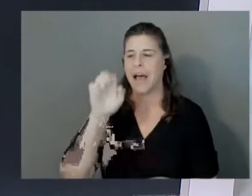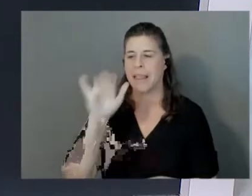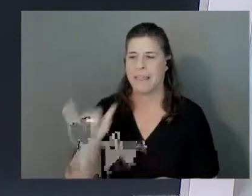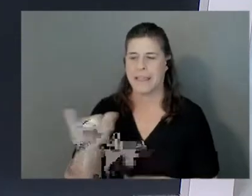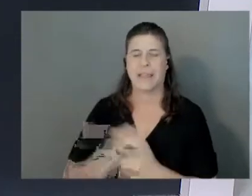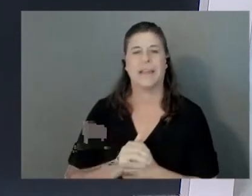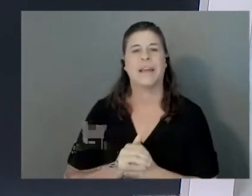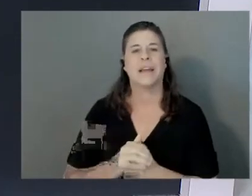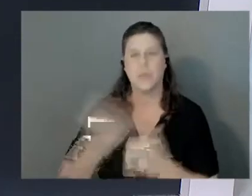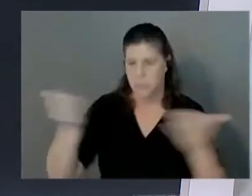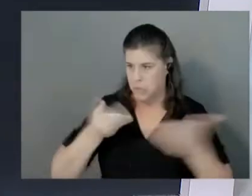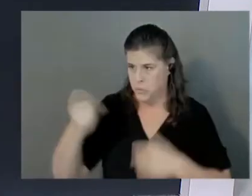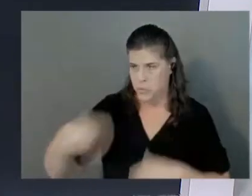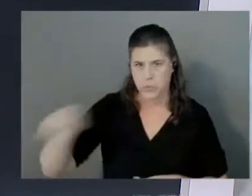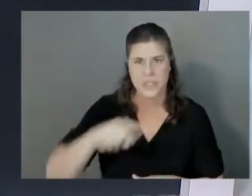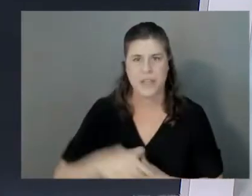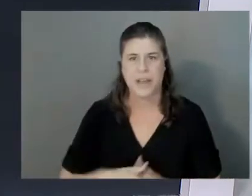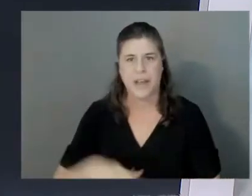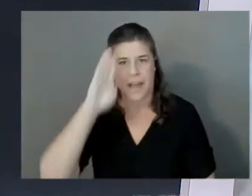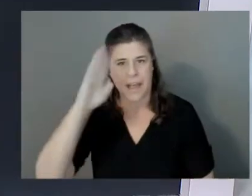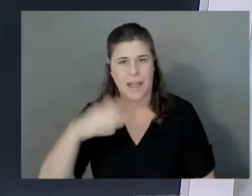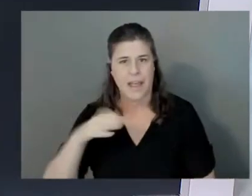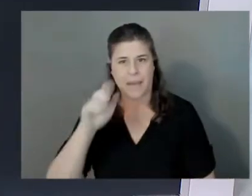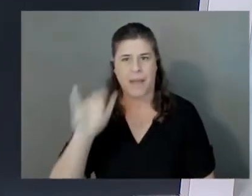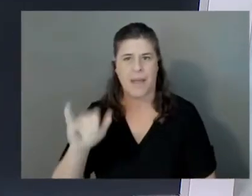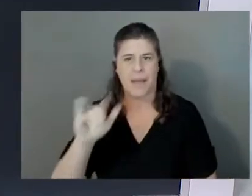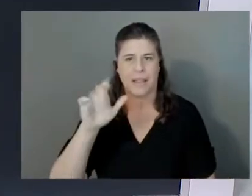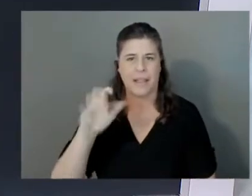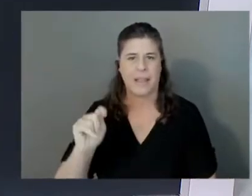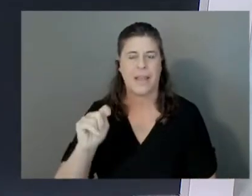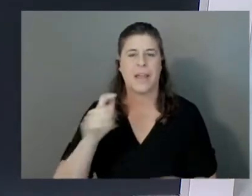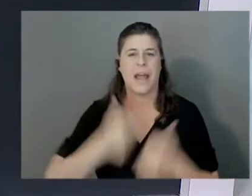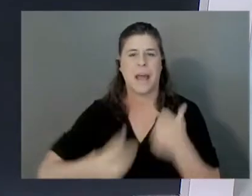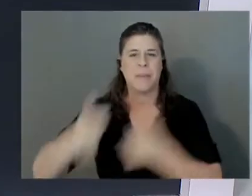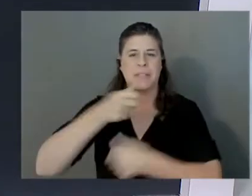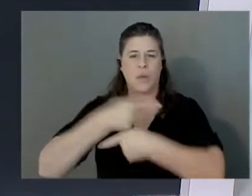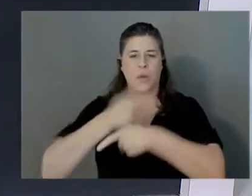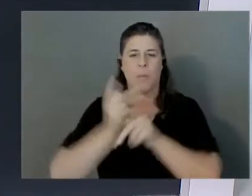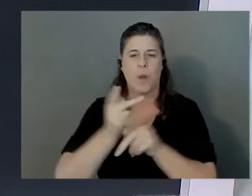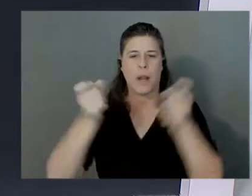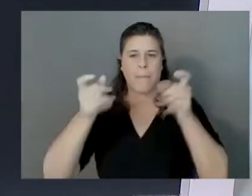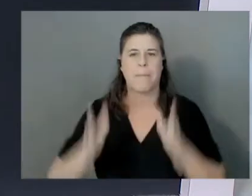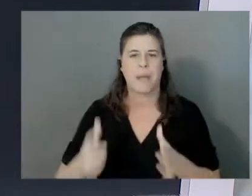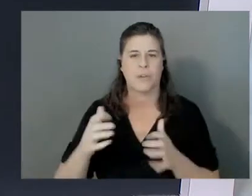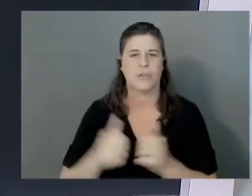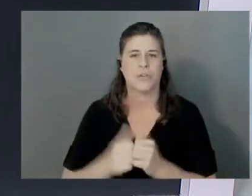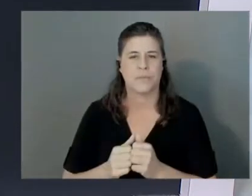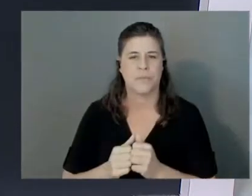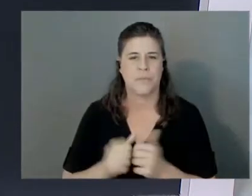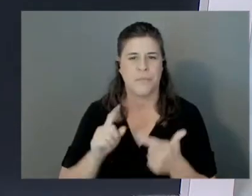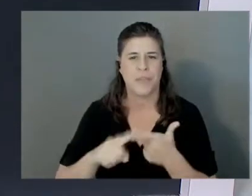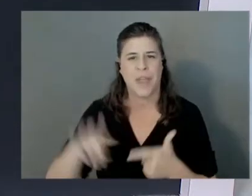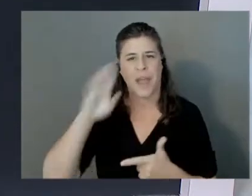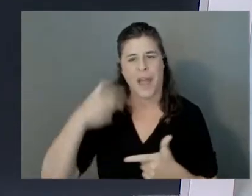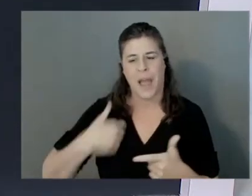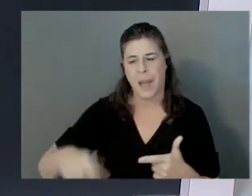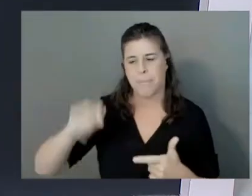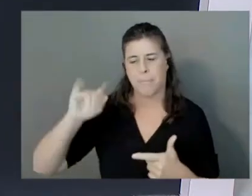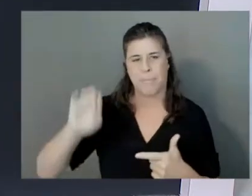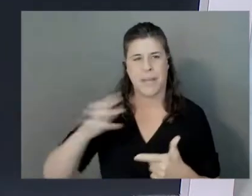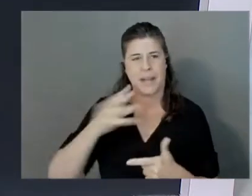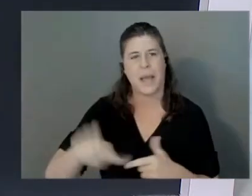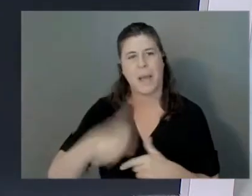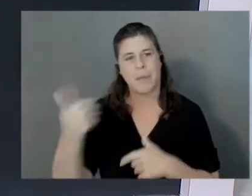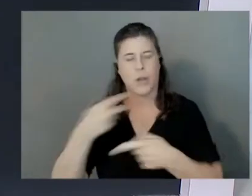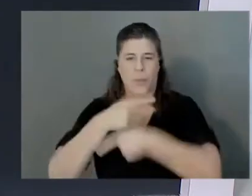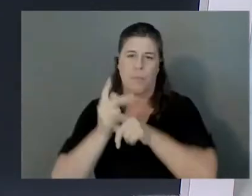introduce yourself. Hey, I'm Eli Garius. I'm a senior product manager for DynamoDB. And I'm Pete Naylor. I'm another product manager